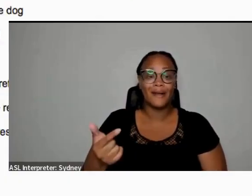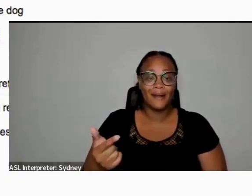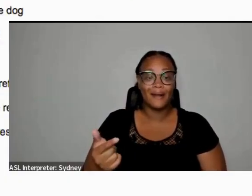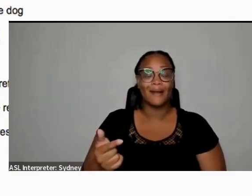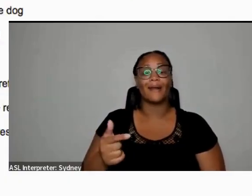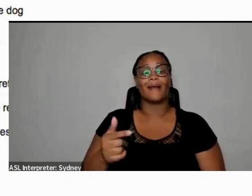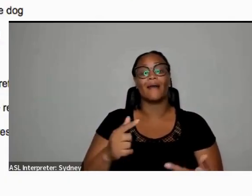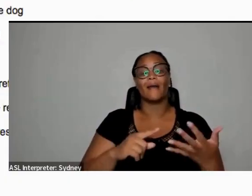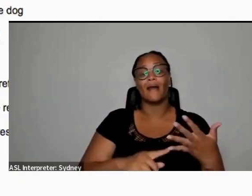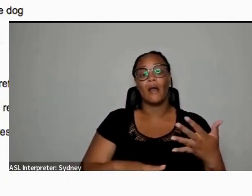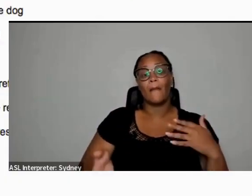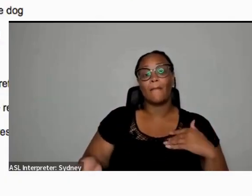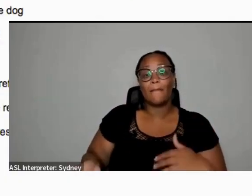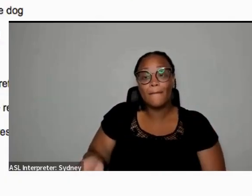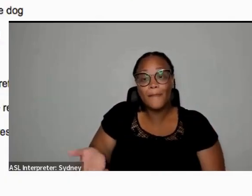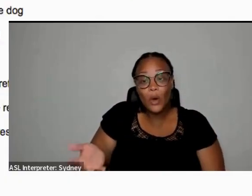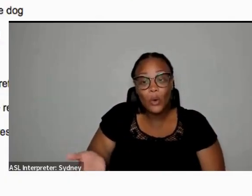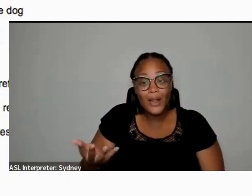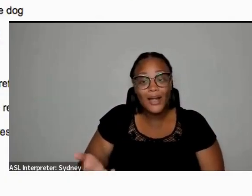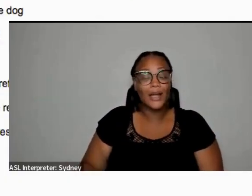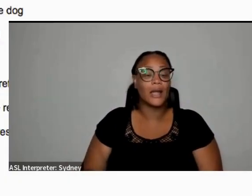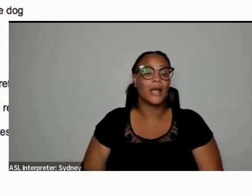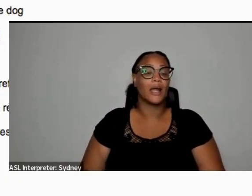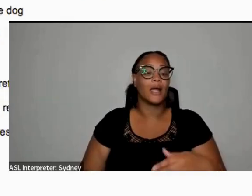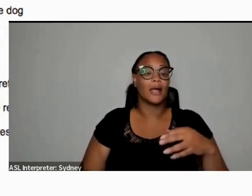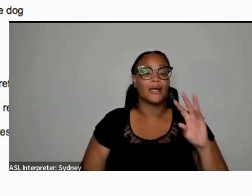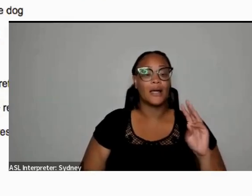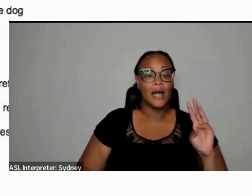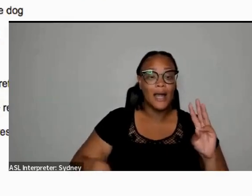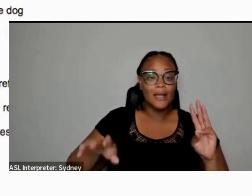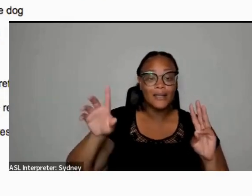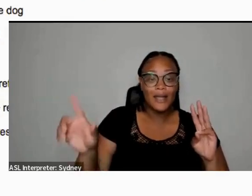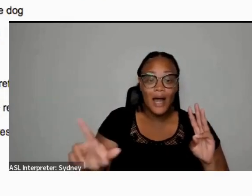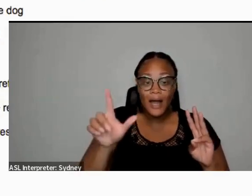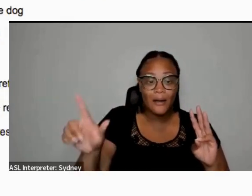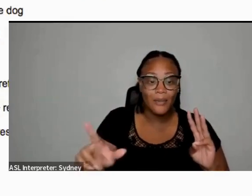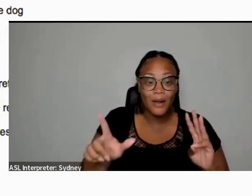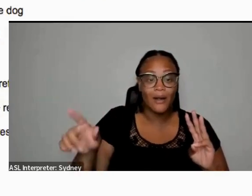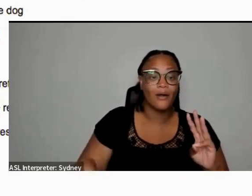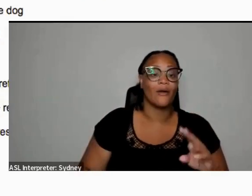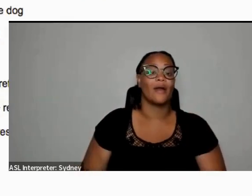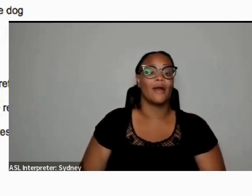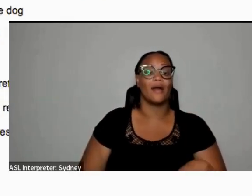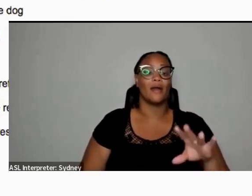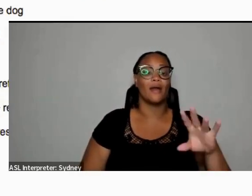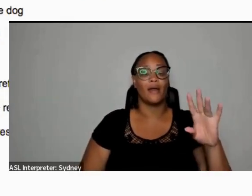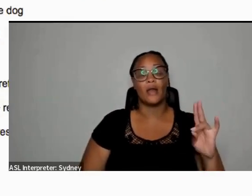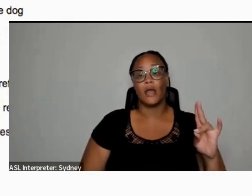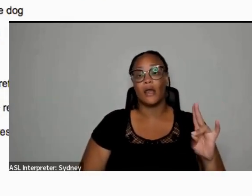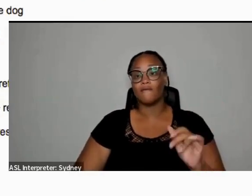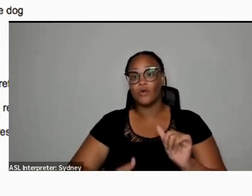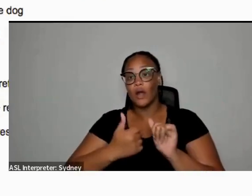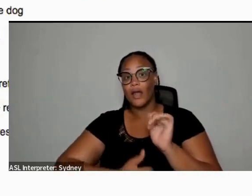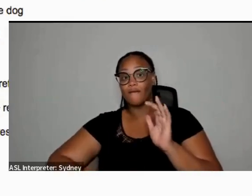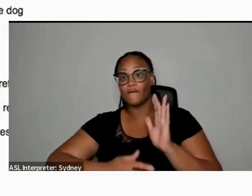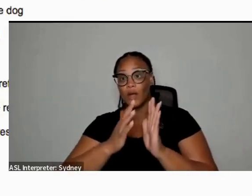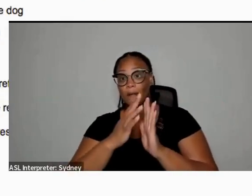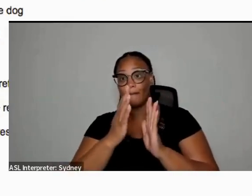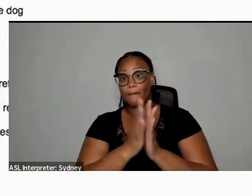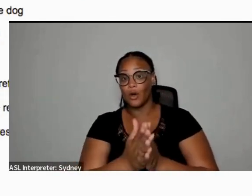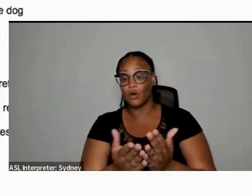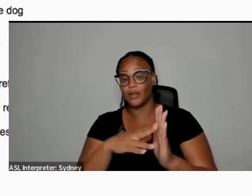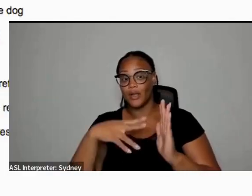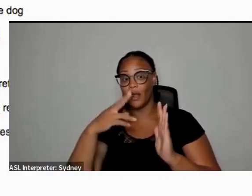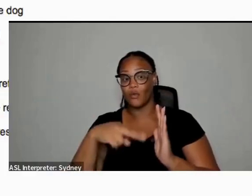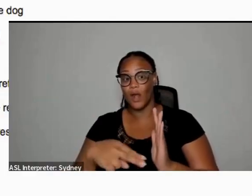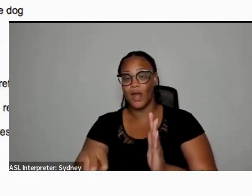bowling or to the library. We had a little contest for every book. They could keep a log.